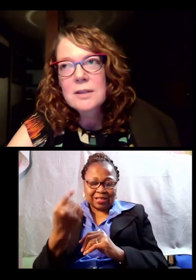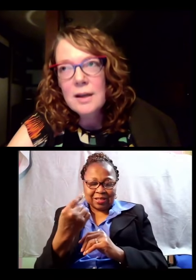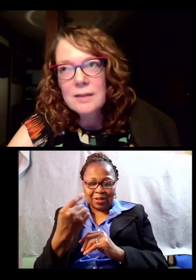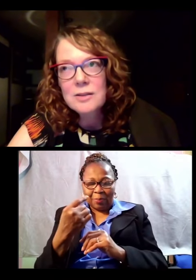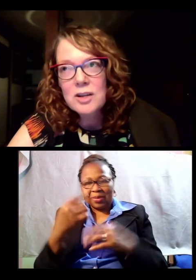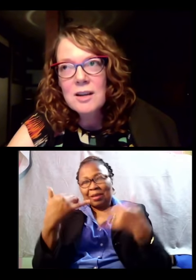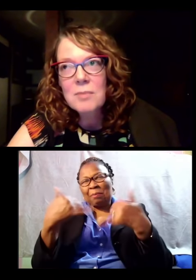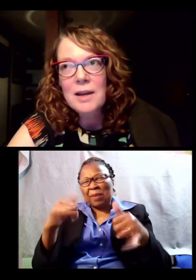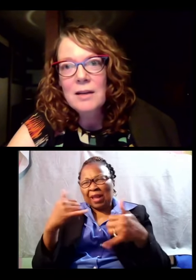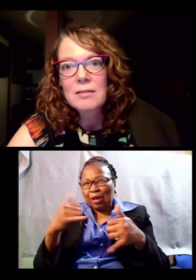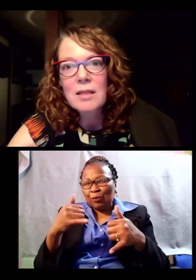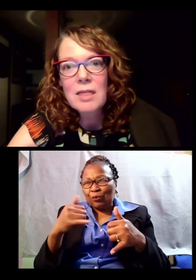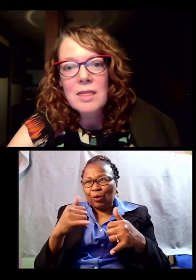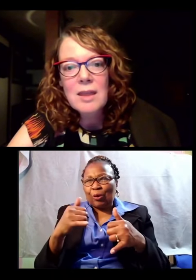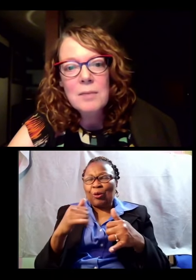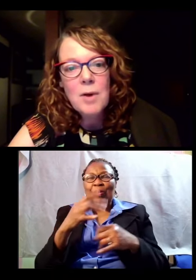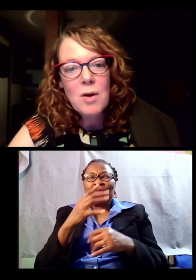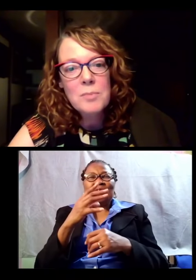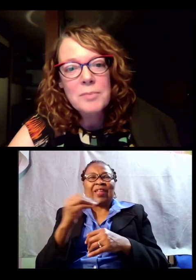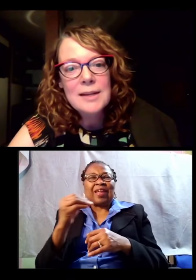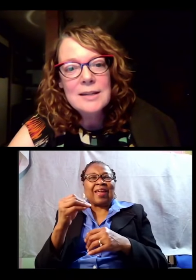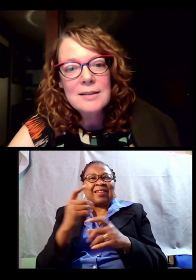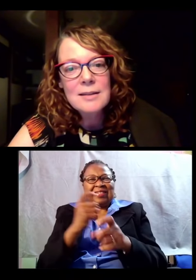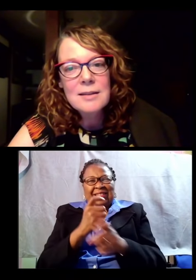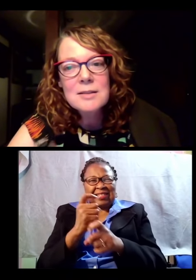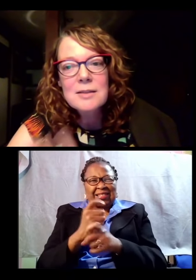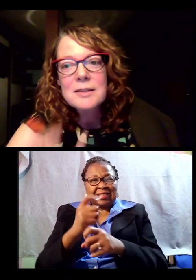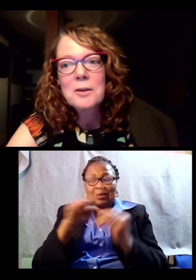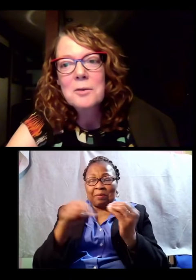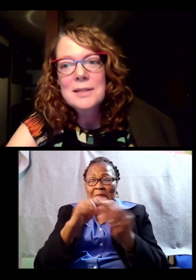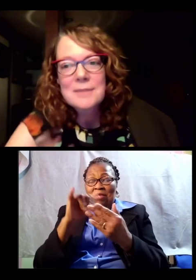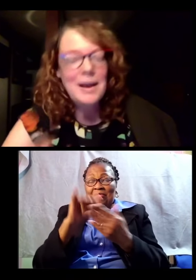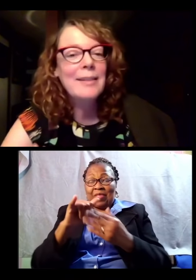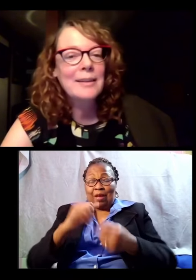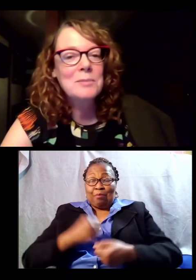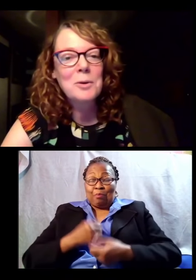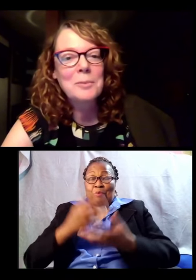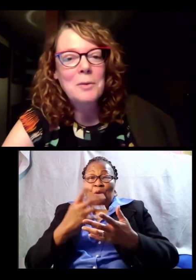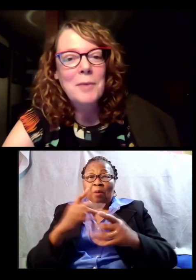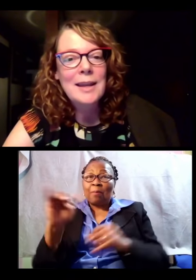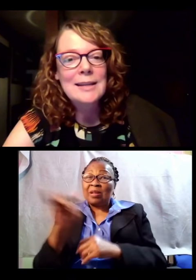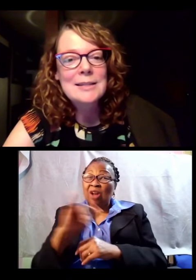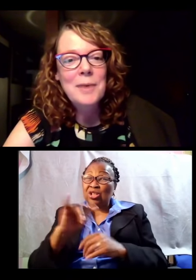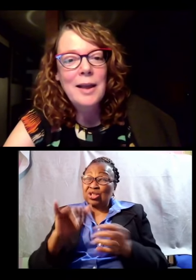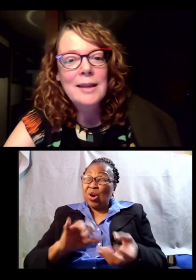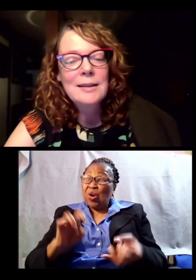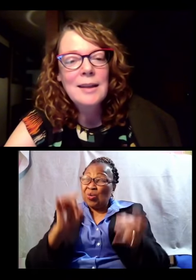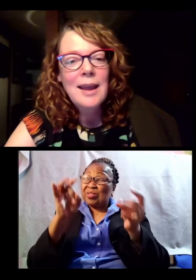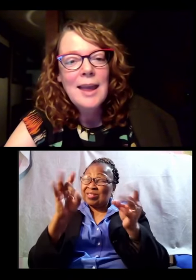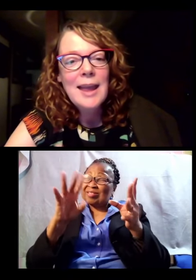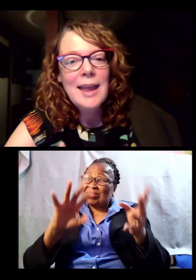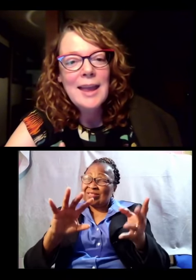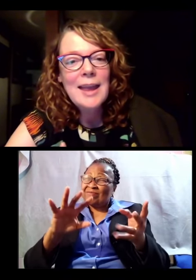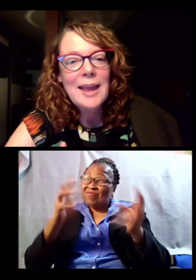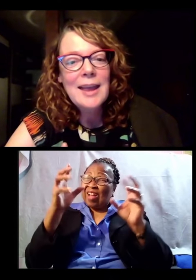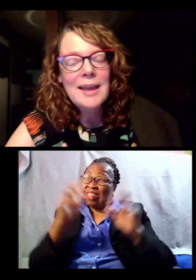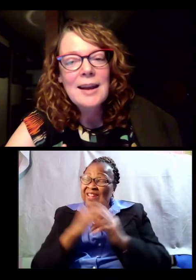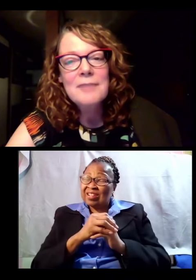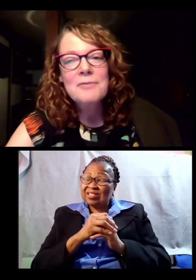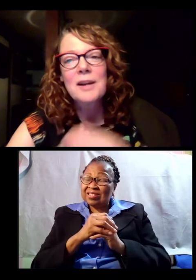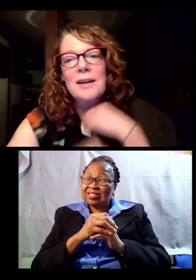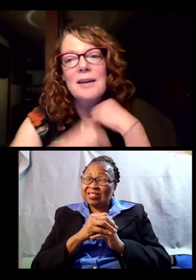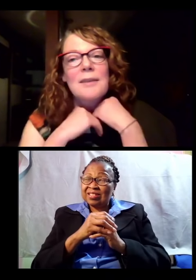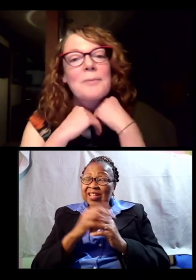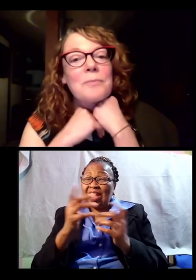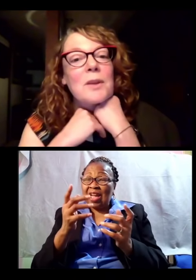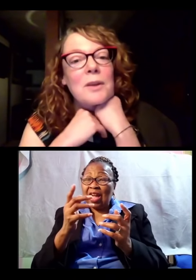playful and tongue-in-cheek about that poem, but it's a violent poem in a way as well. And